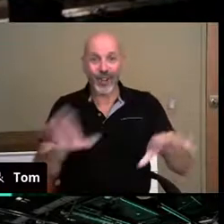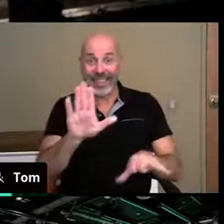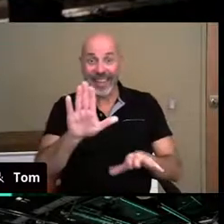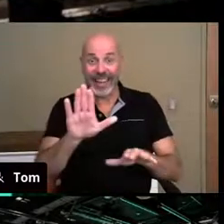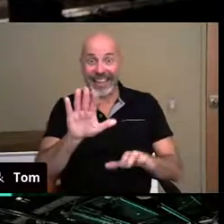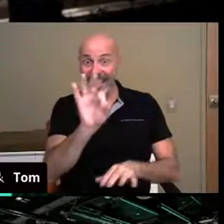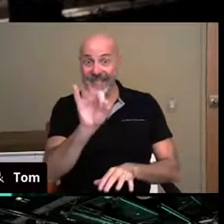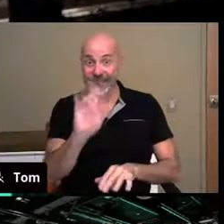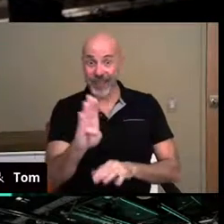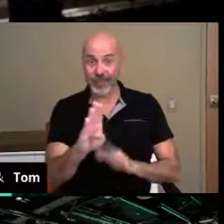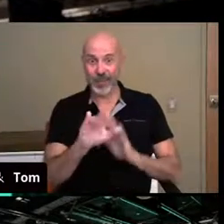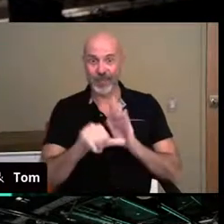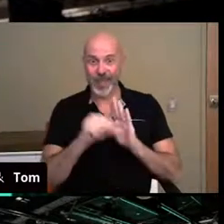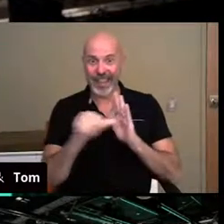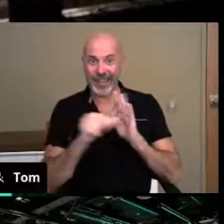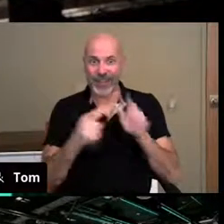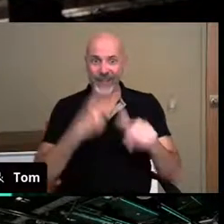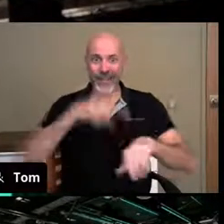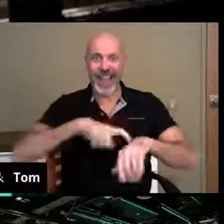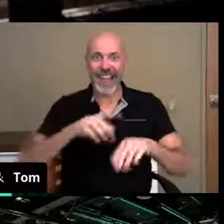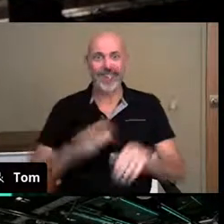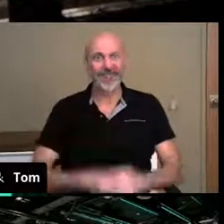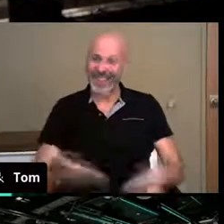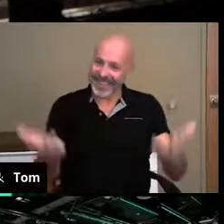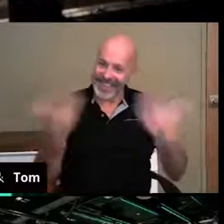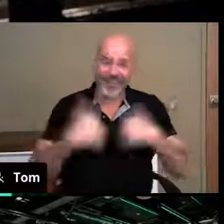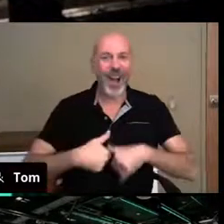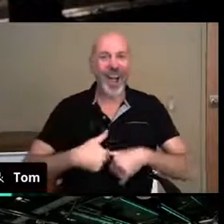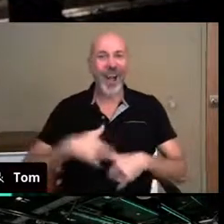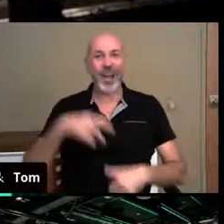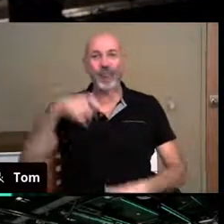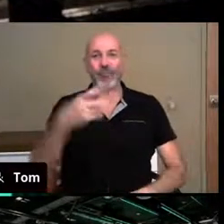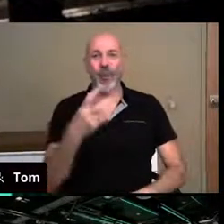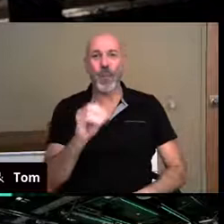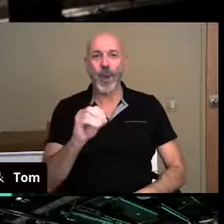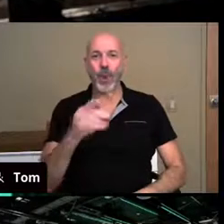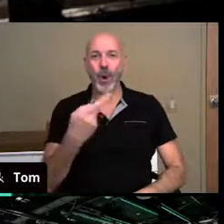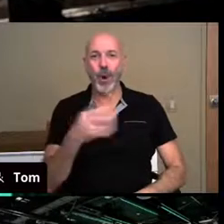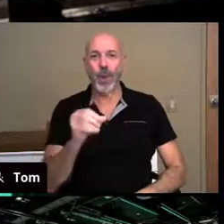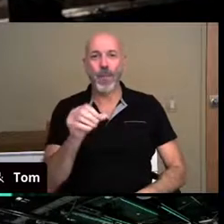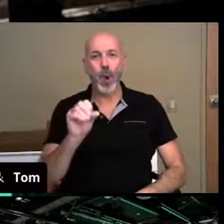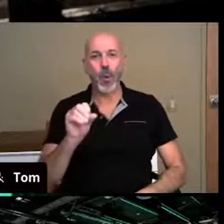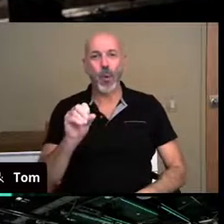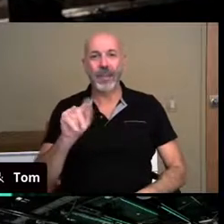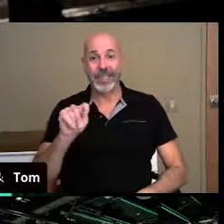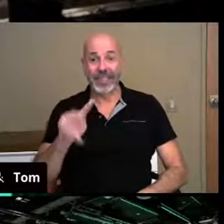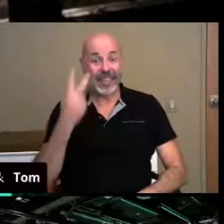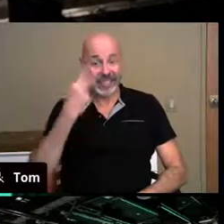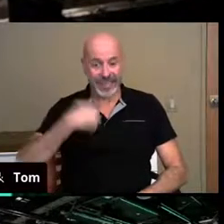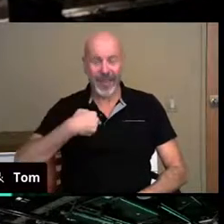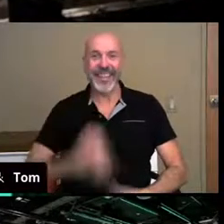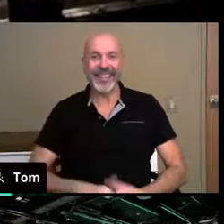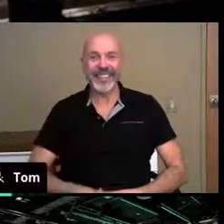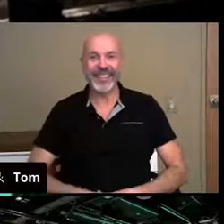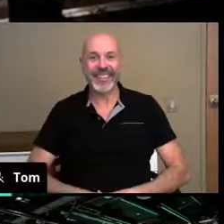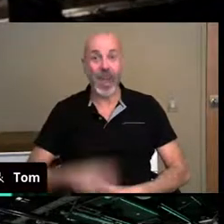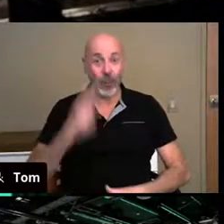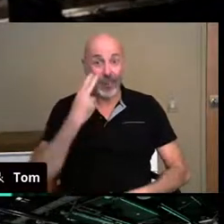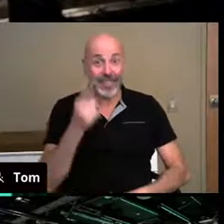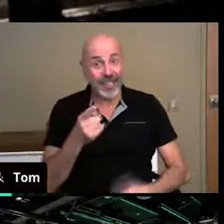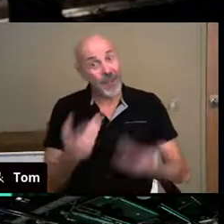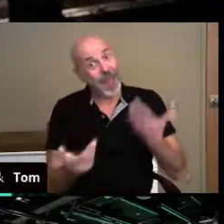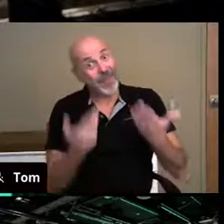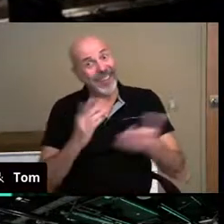Facebook page for the first time, come on by PromoHomo.tv and see me. And we'll see you,